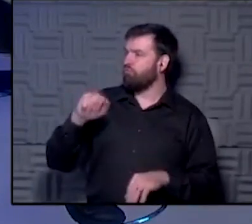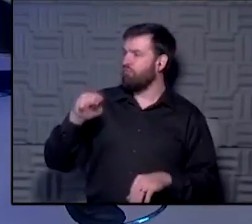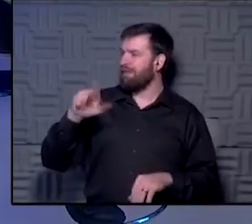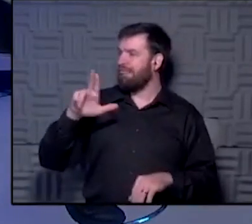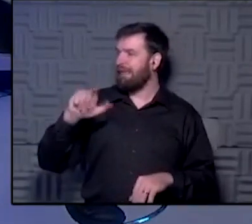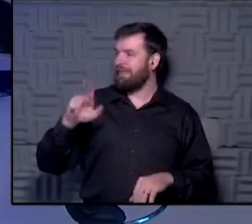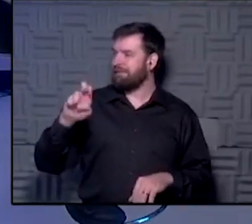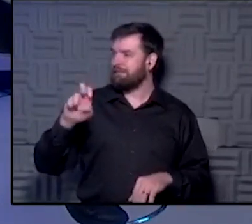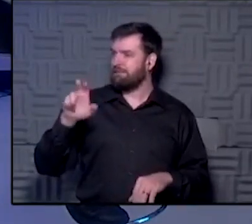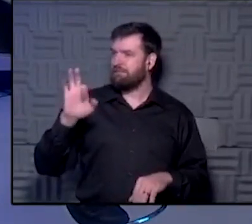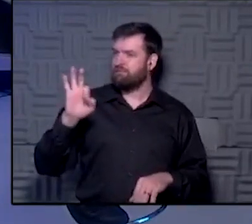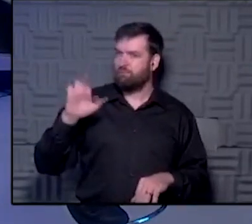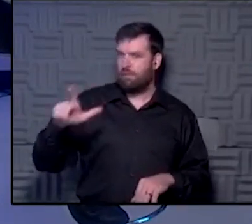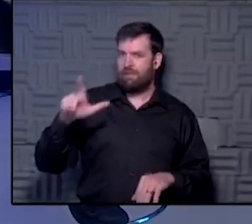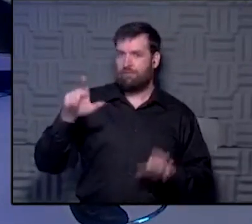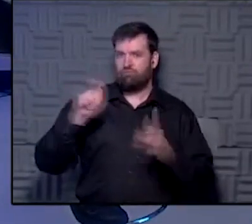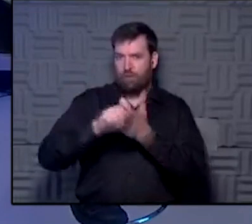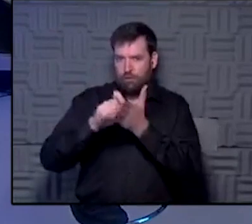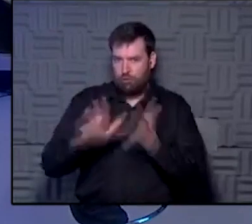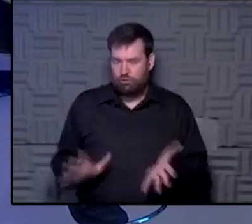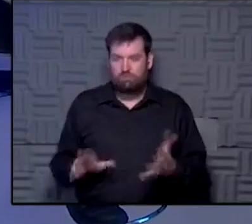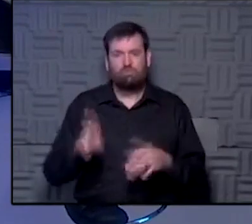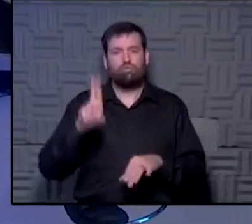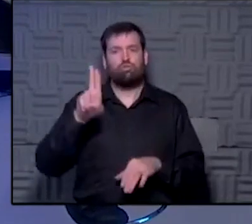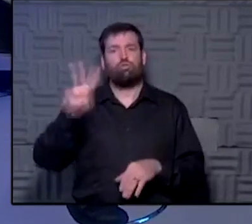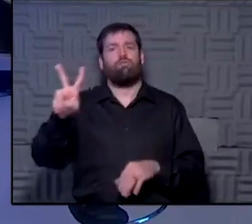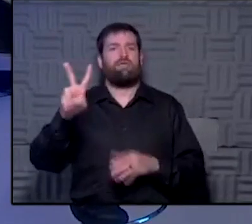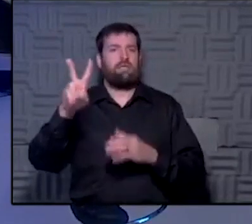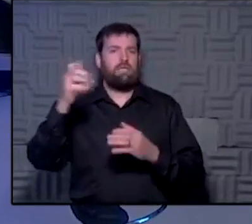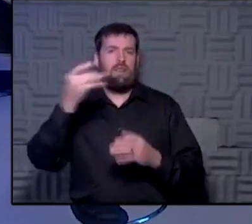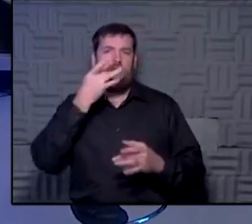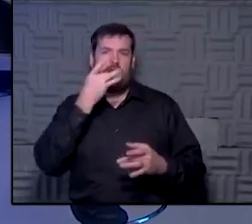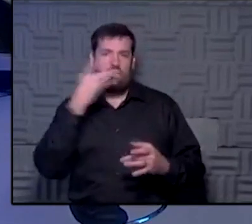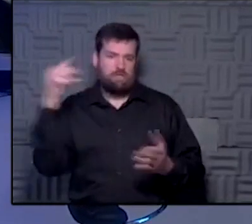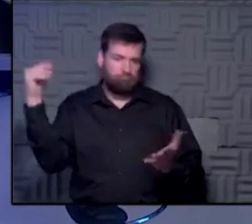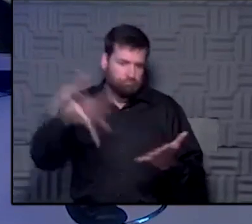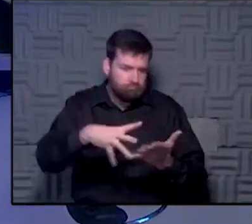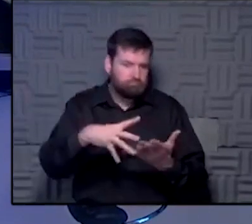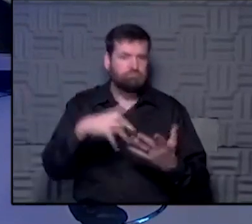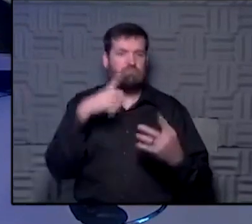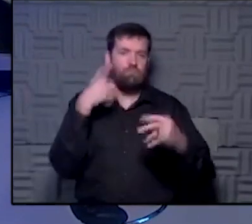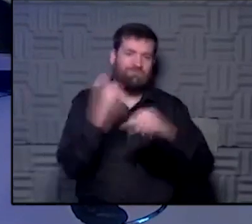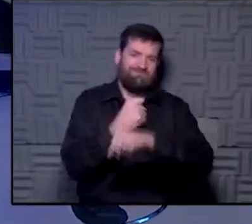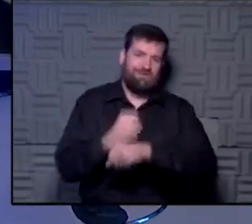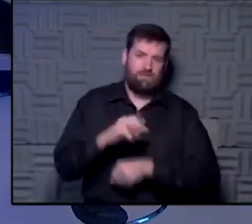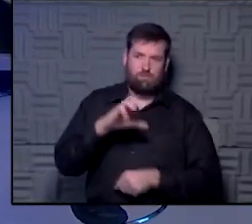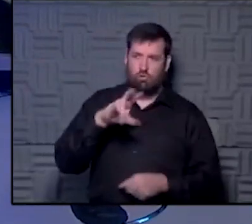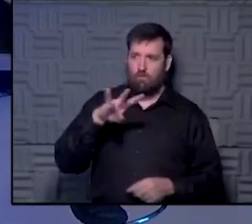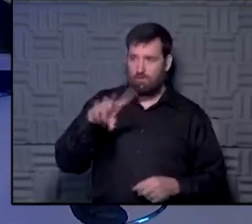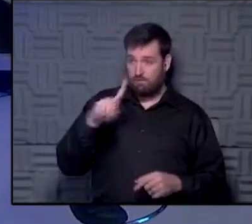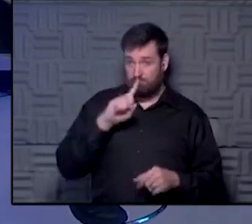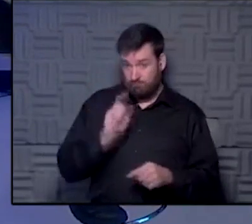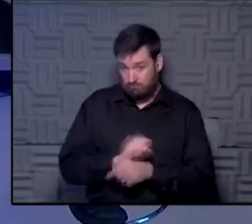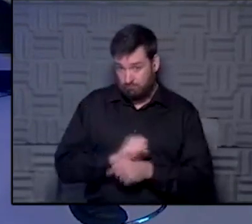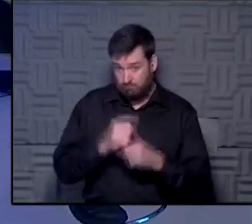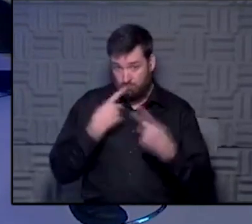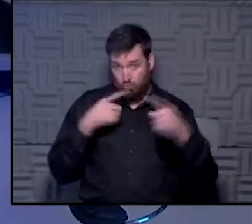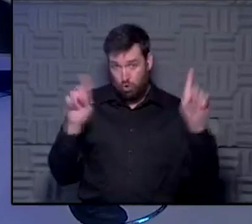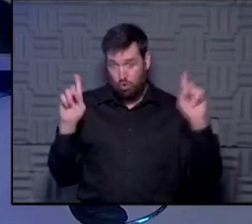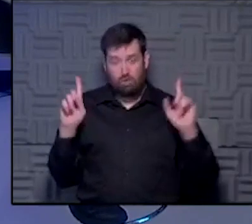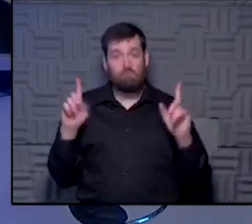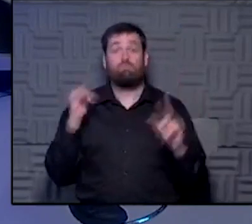lighting machines. She says, what's the science behind UV lighting to fight COVID, and do these machines really work? And if they do